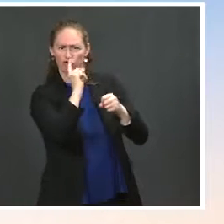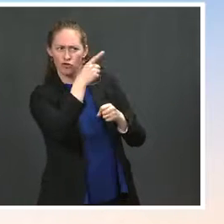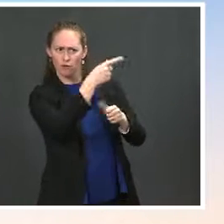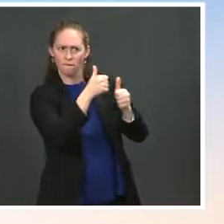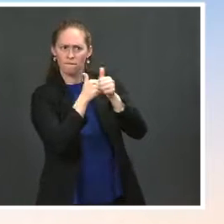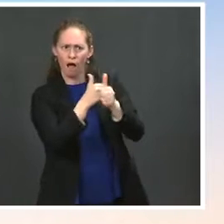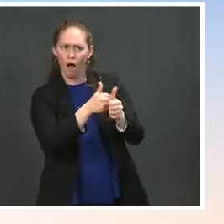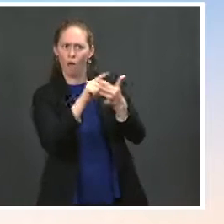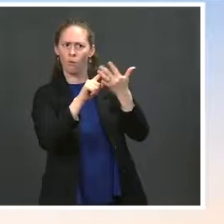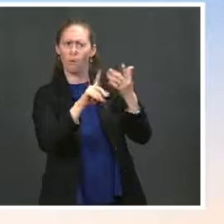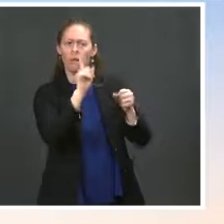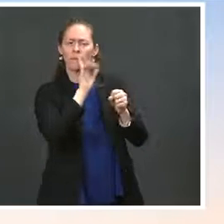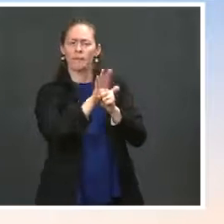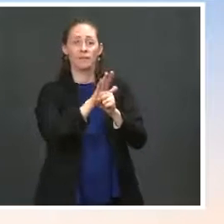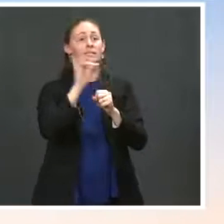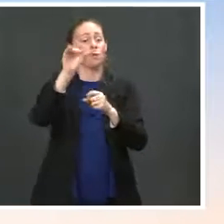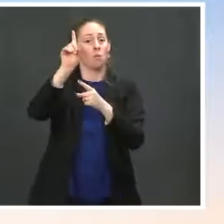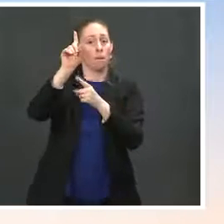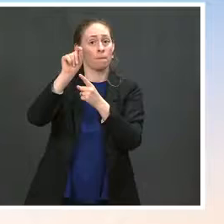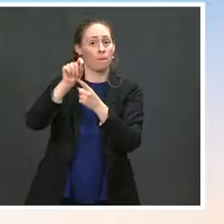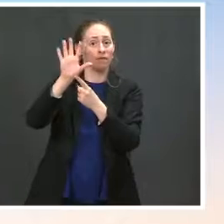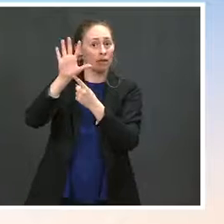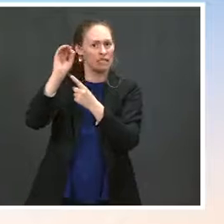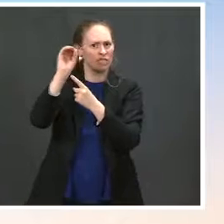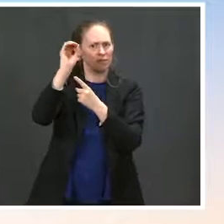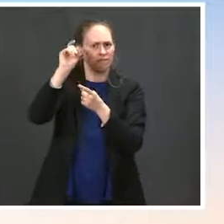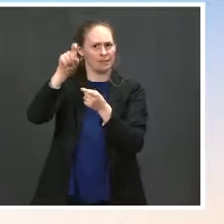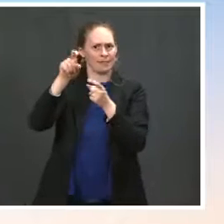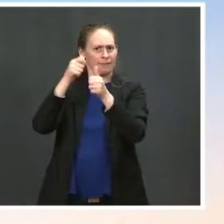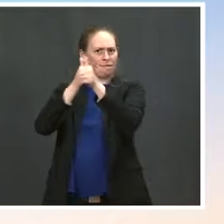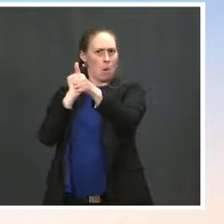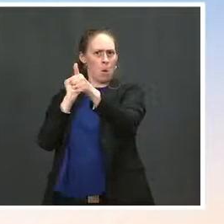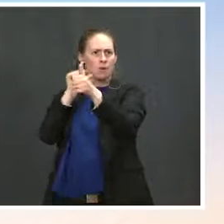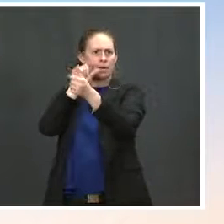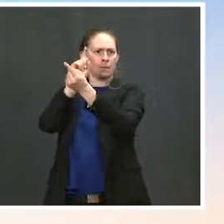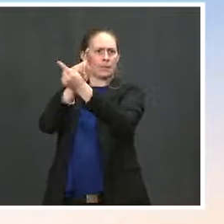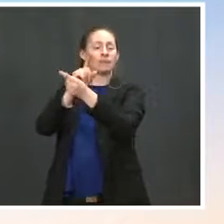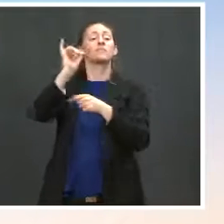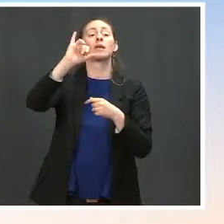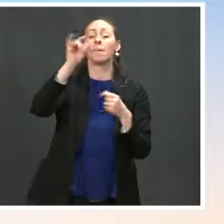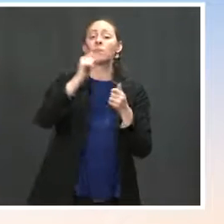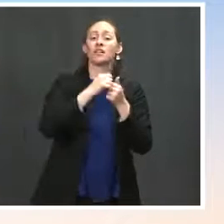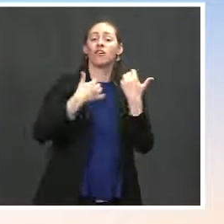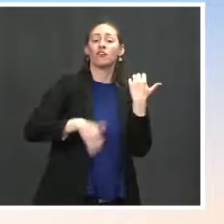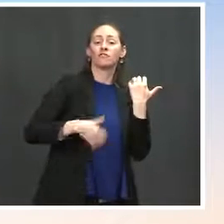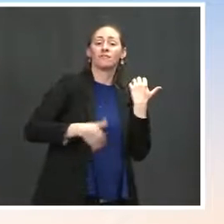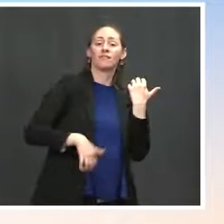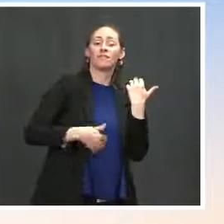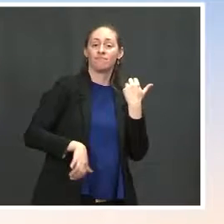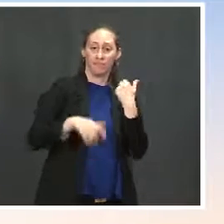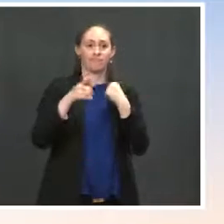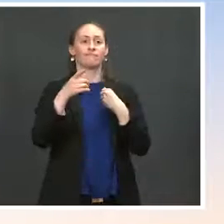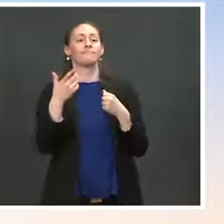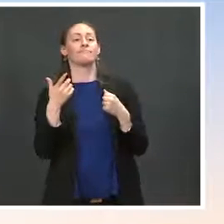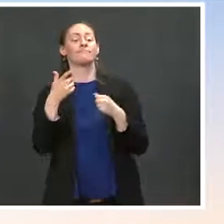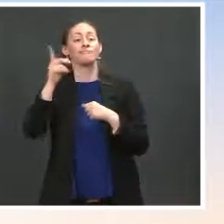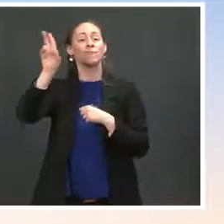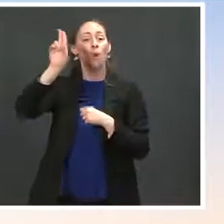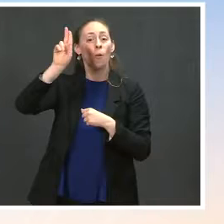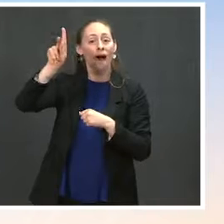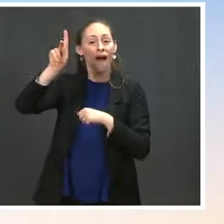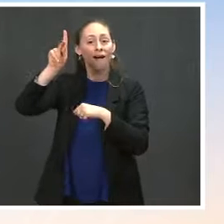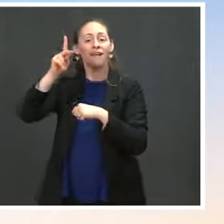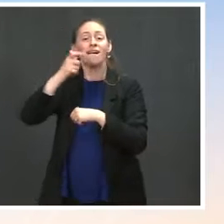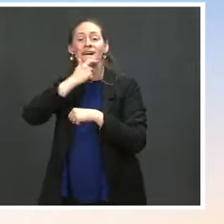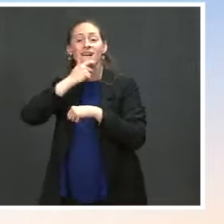1.5 degrees centigrade. So Argentina announced a package of important measures. UK last week just announced 78%